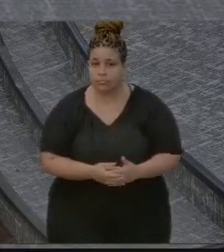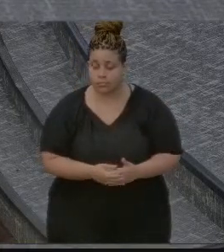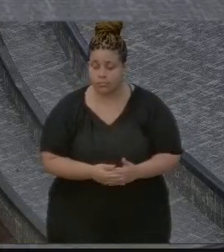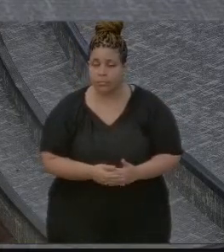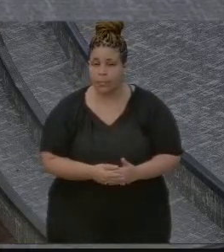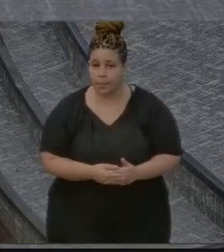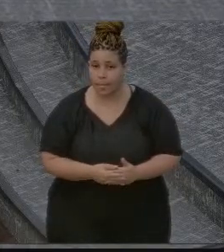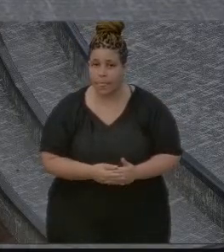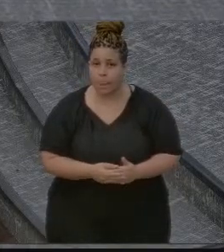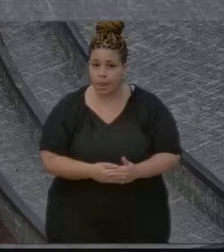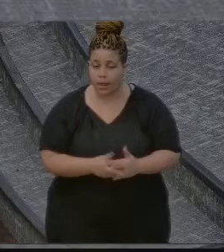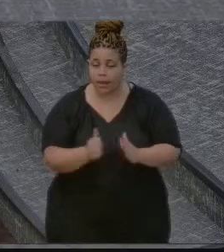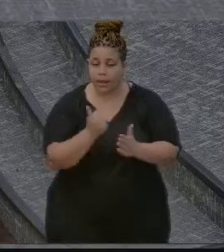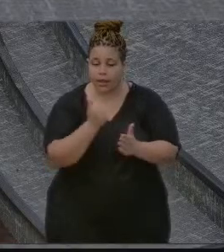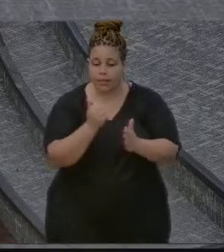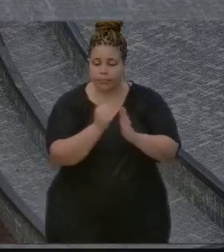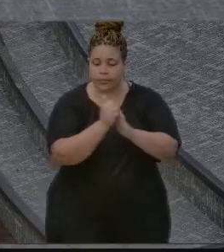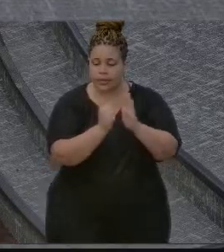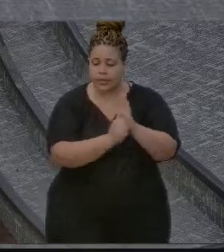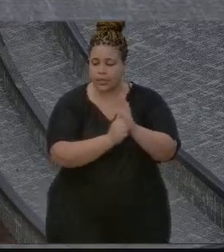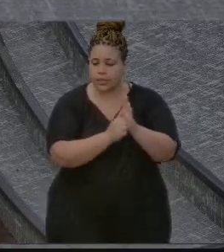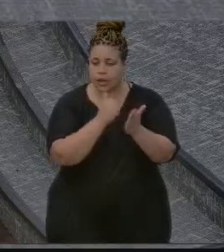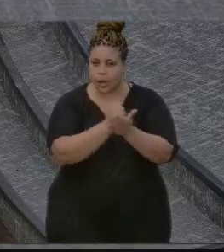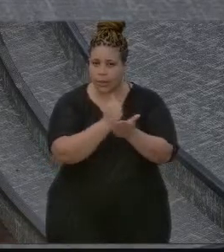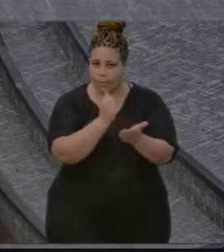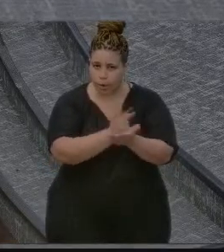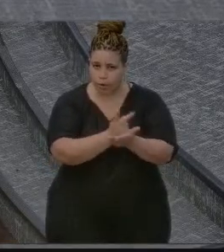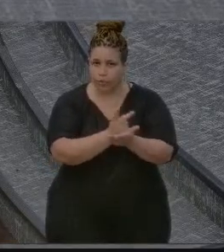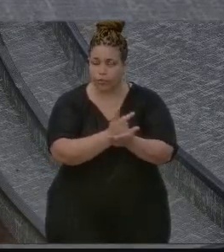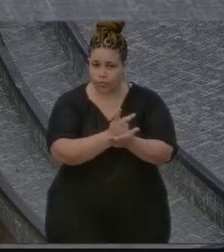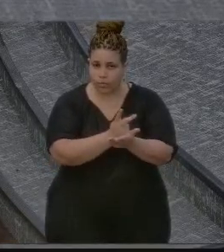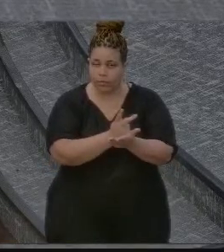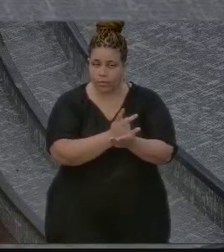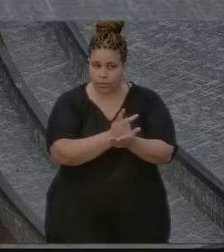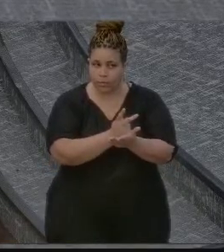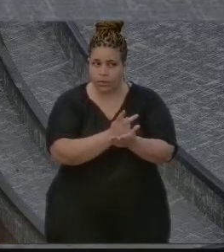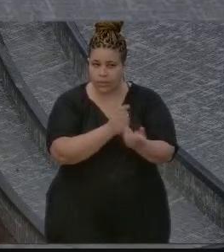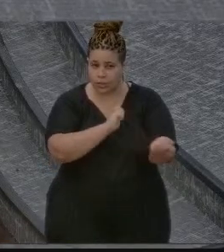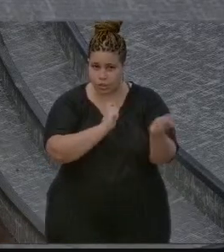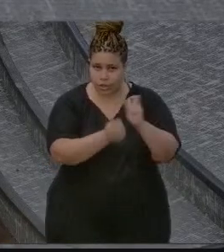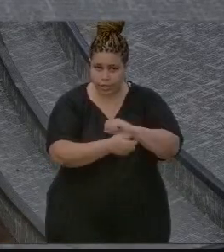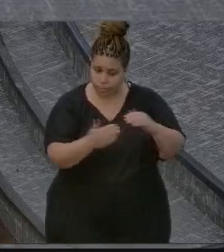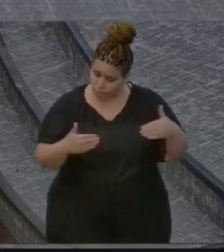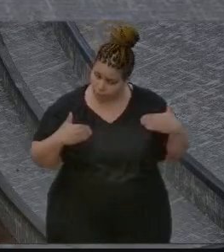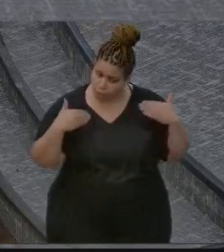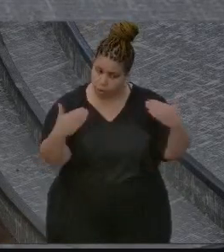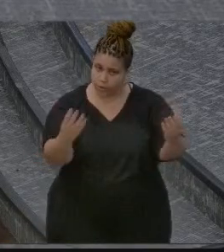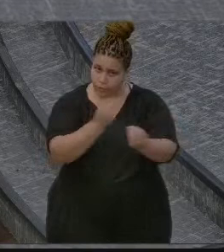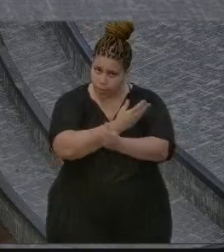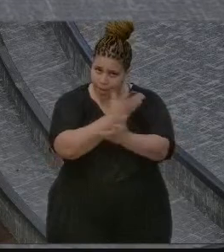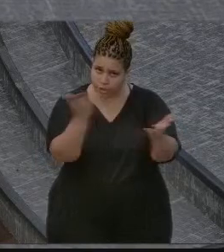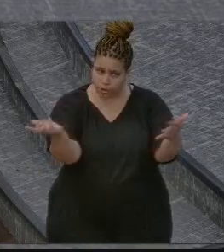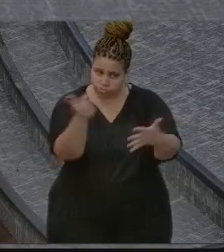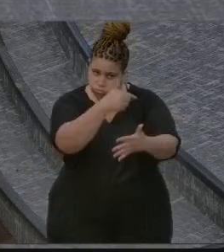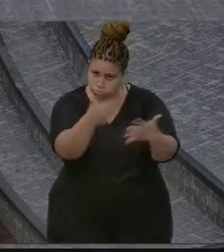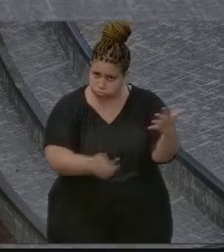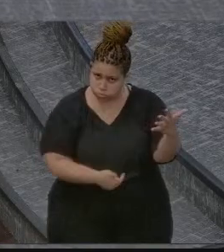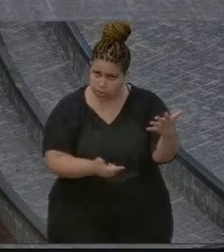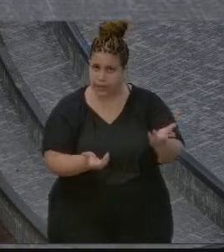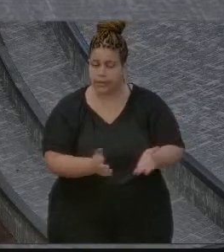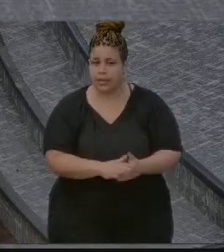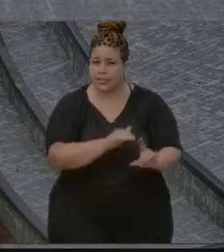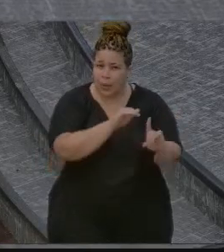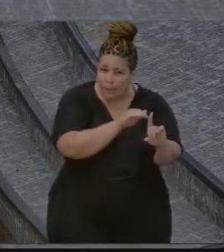and our agenda is approved with that change. We'll move forward with our informational items, and just as a